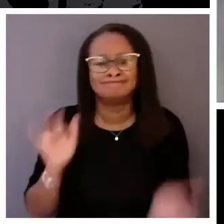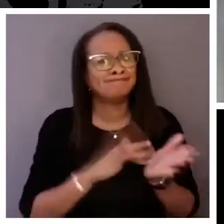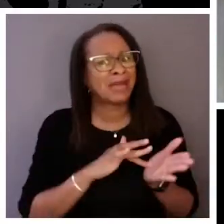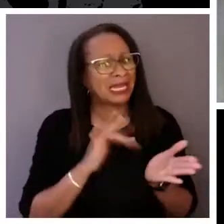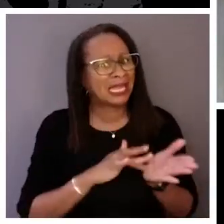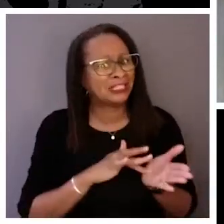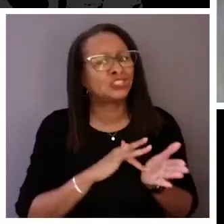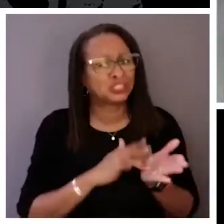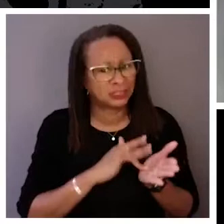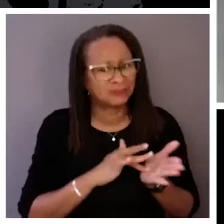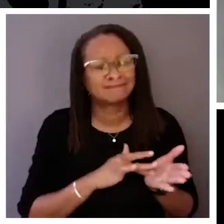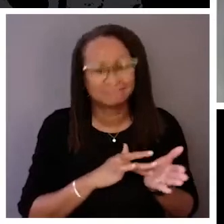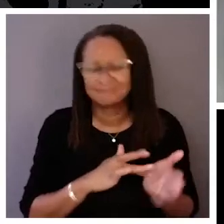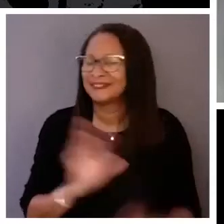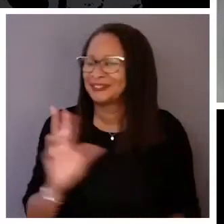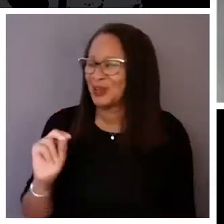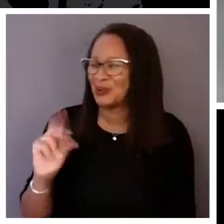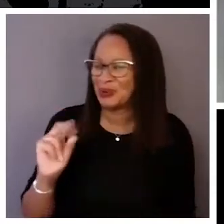Medication. No.